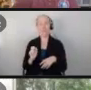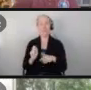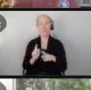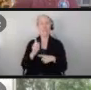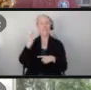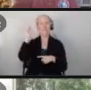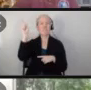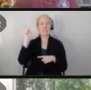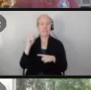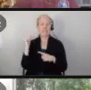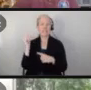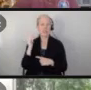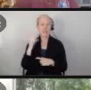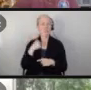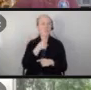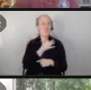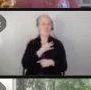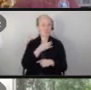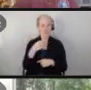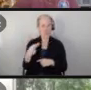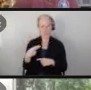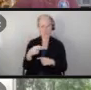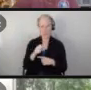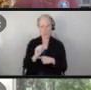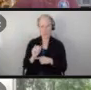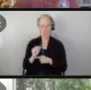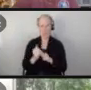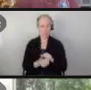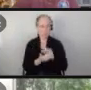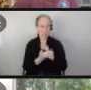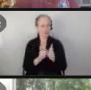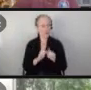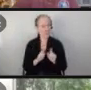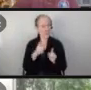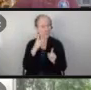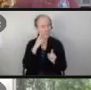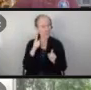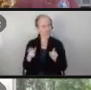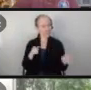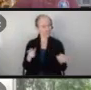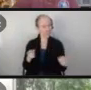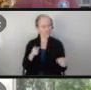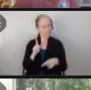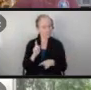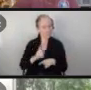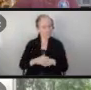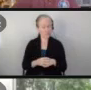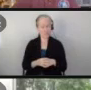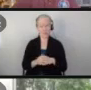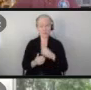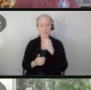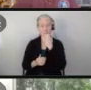any differences in the HSI approach for these different types of